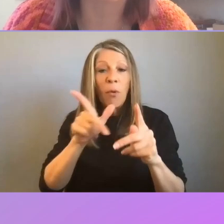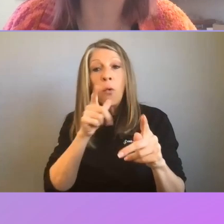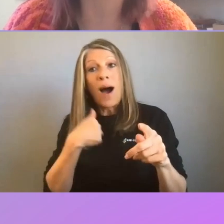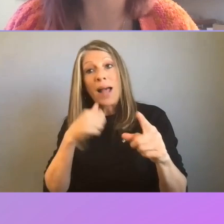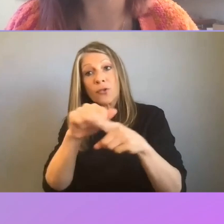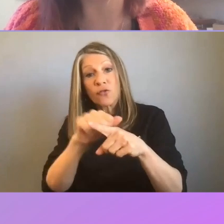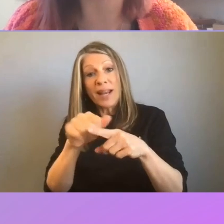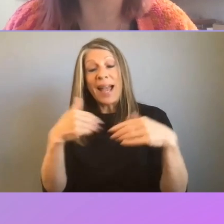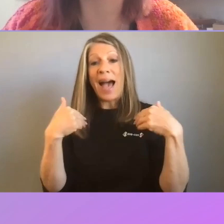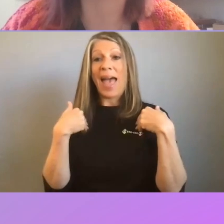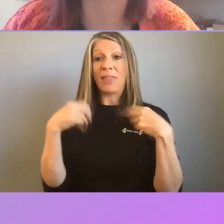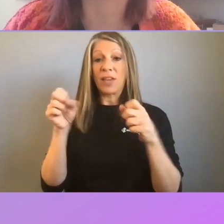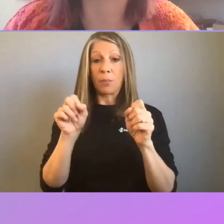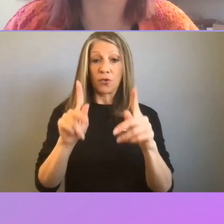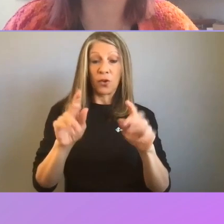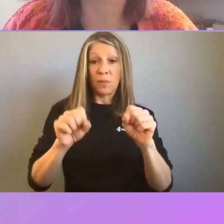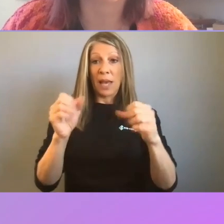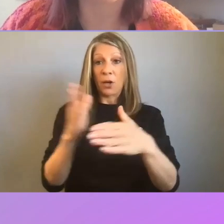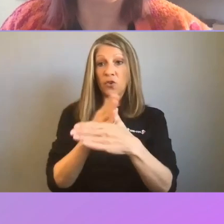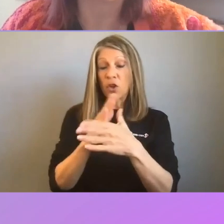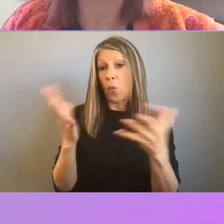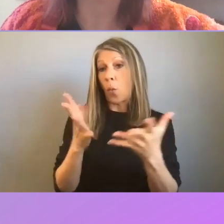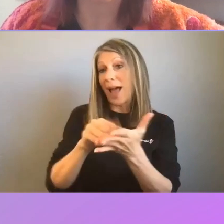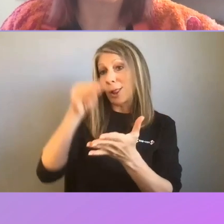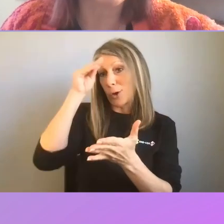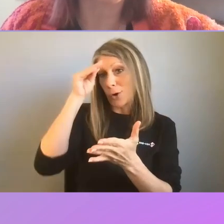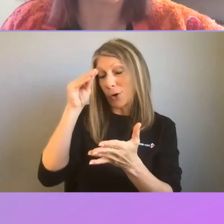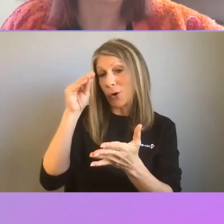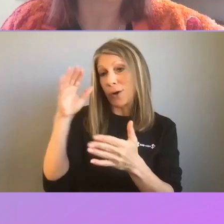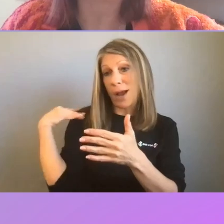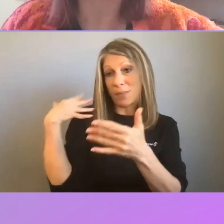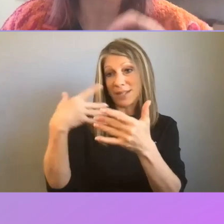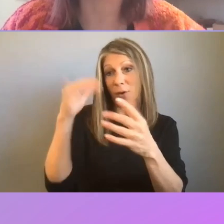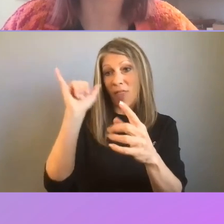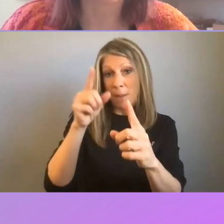the opportunity to be able to share what I had learned up until that point, which is really helpful.